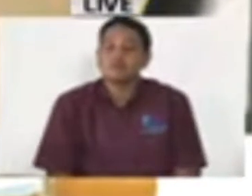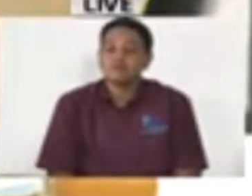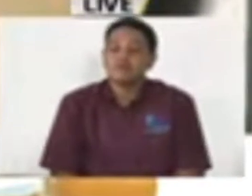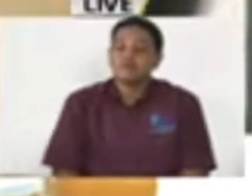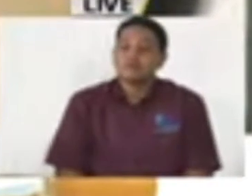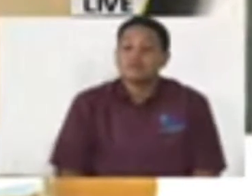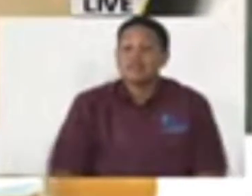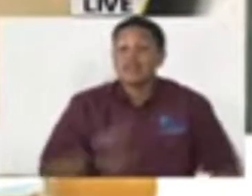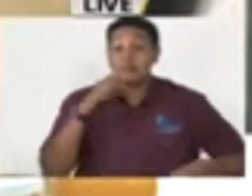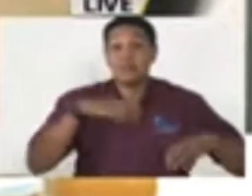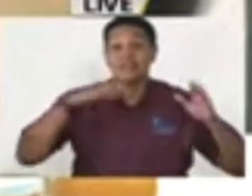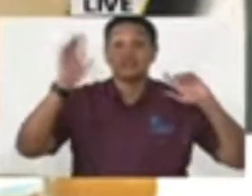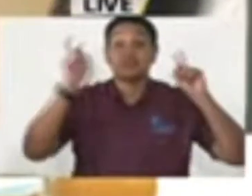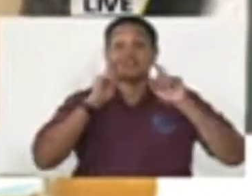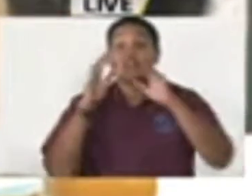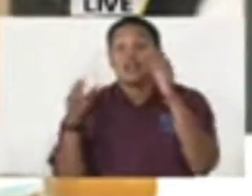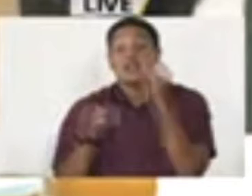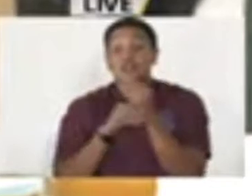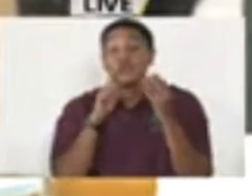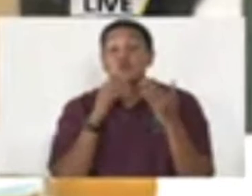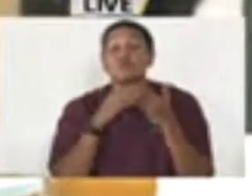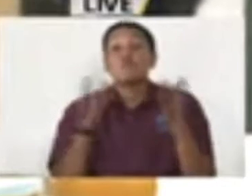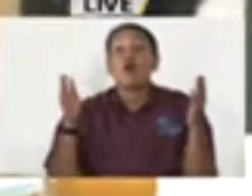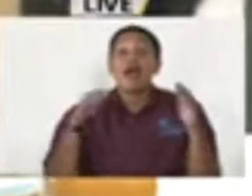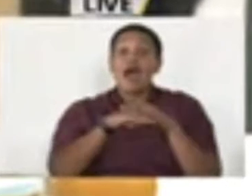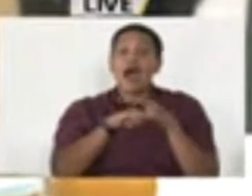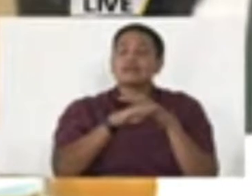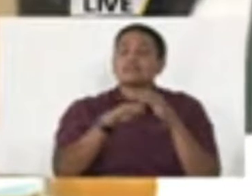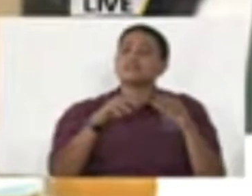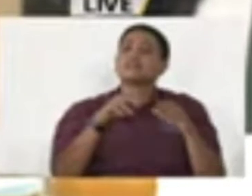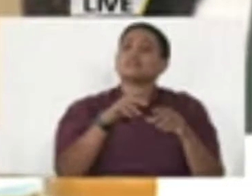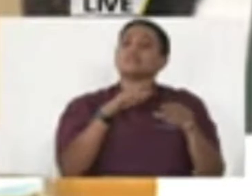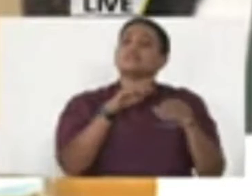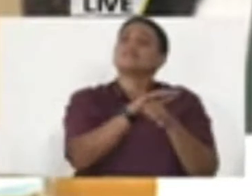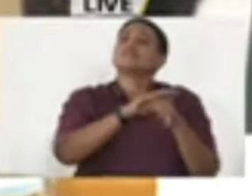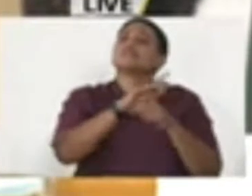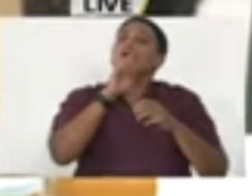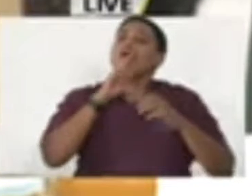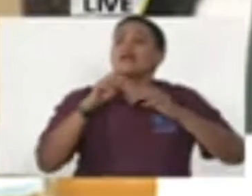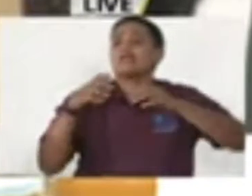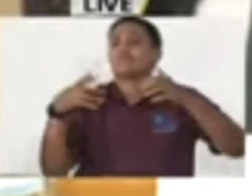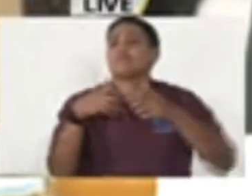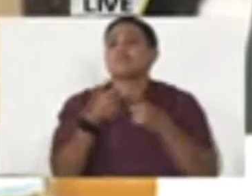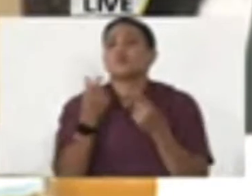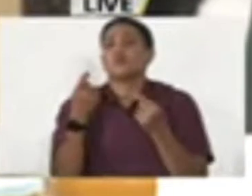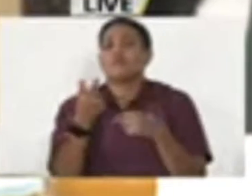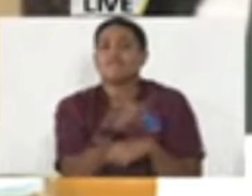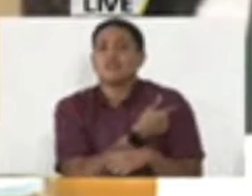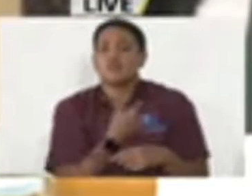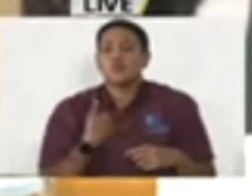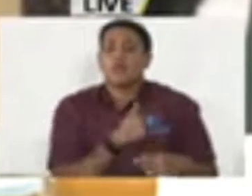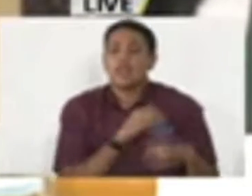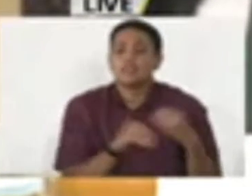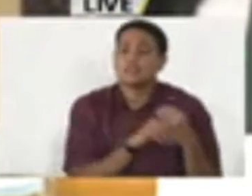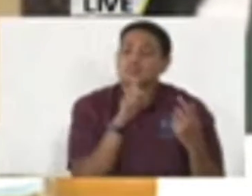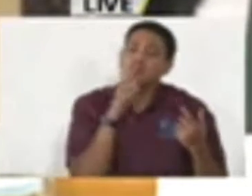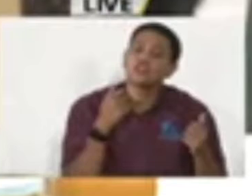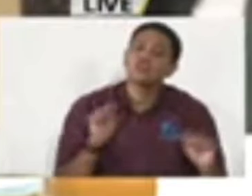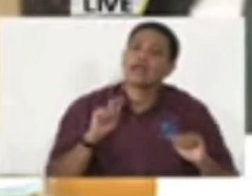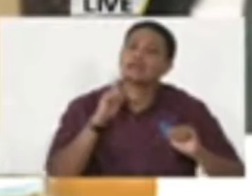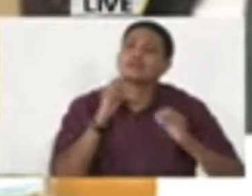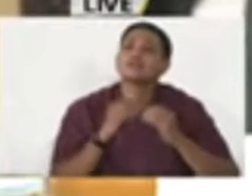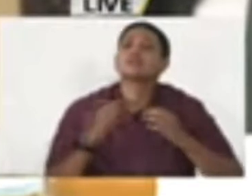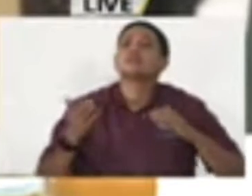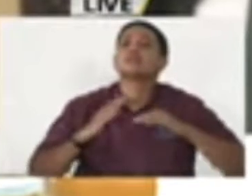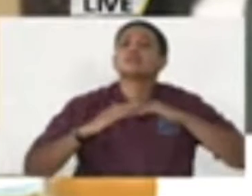broadening the number of access points and entities doing vaccinations, we are also trying to ramp up the number